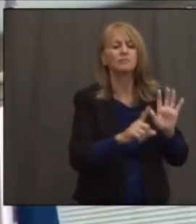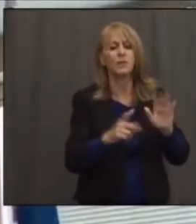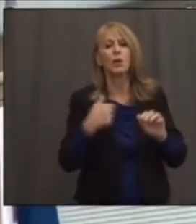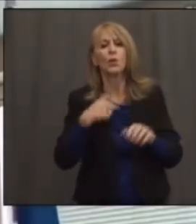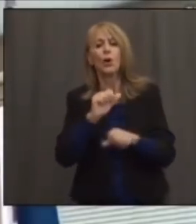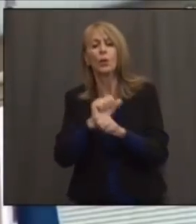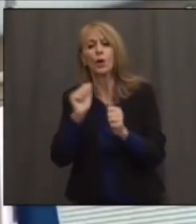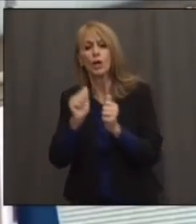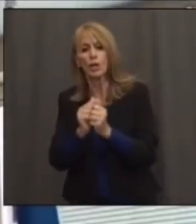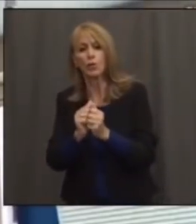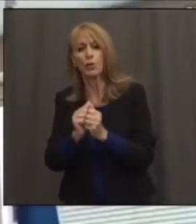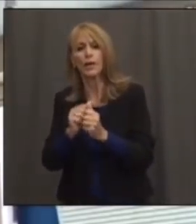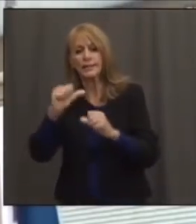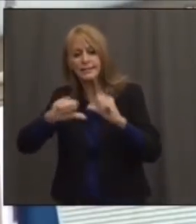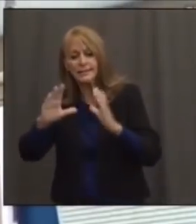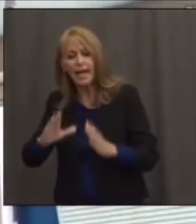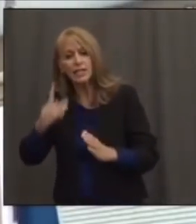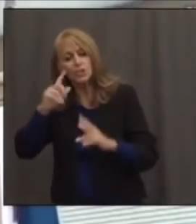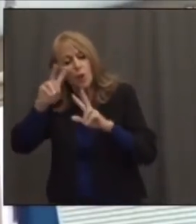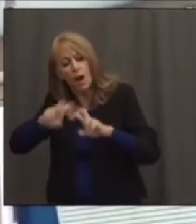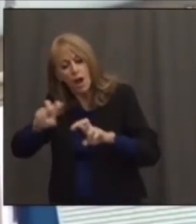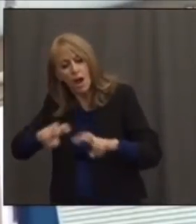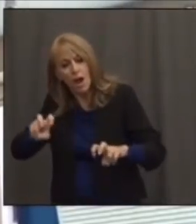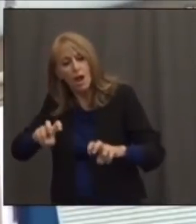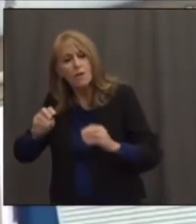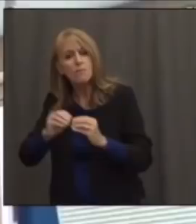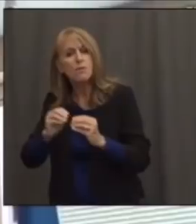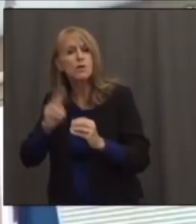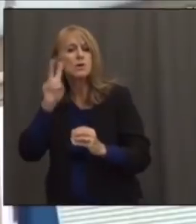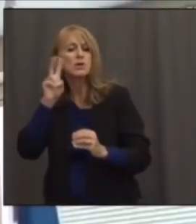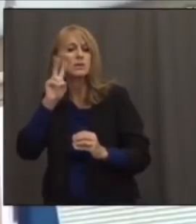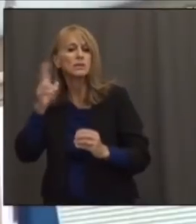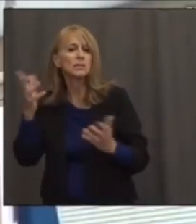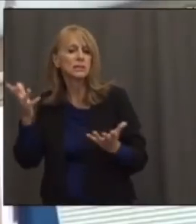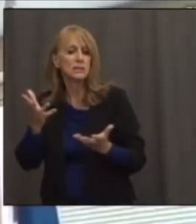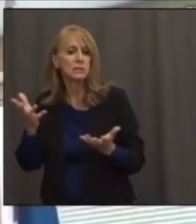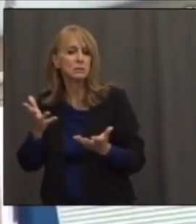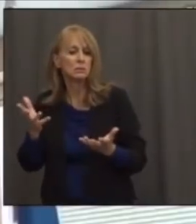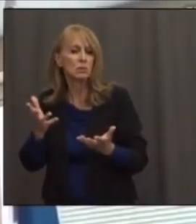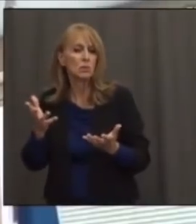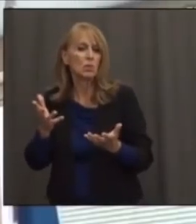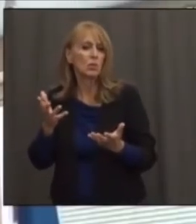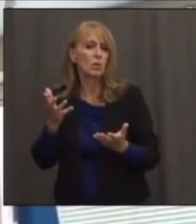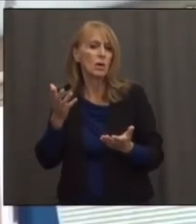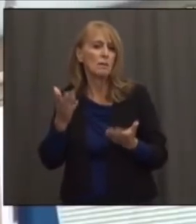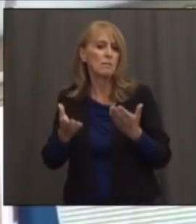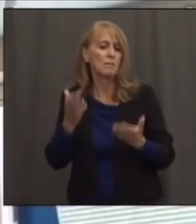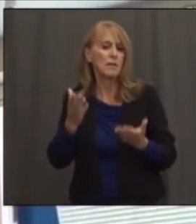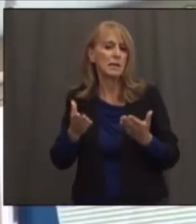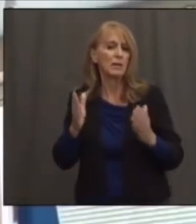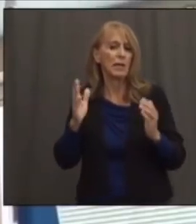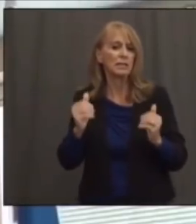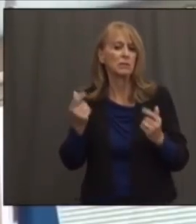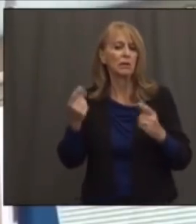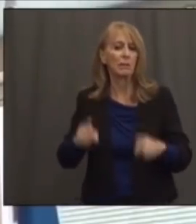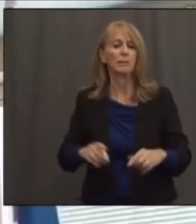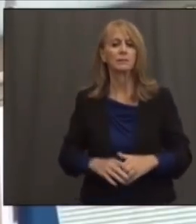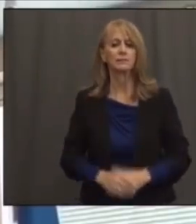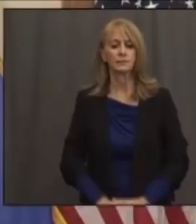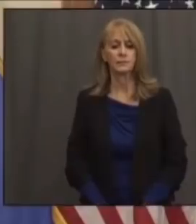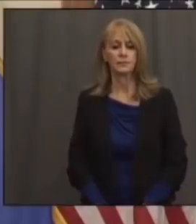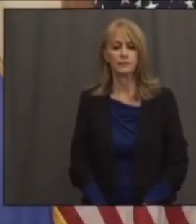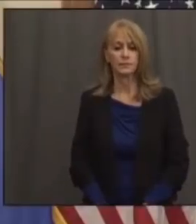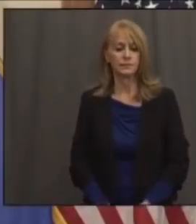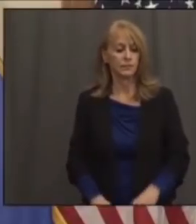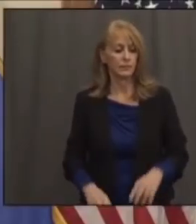in the CDC who are looking at this issue nationally to see what we might expect here in Connecticut. So